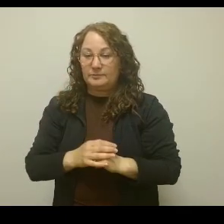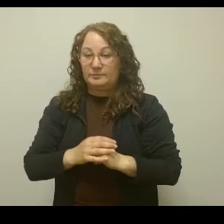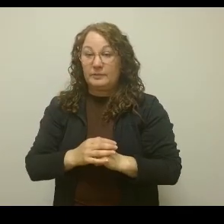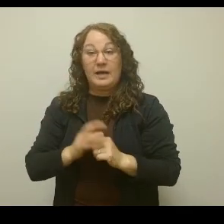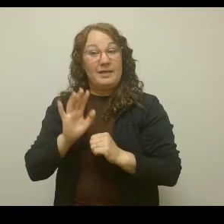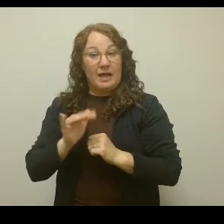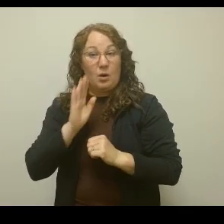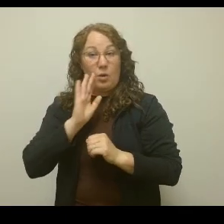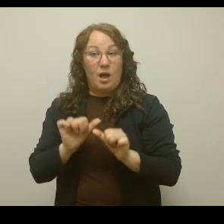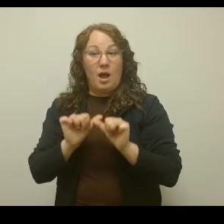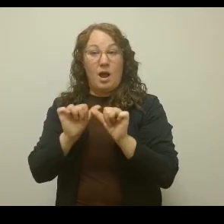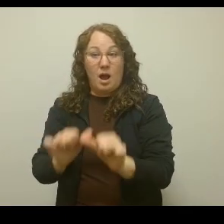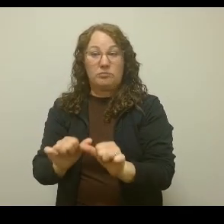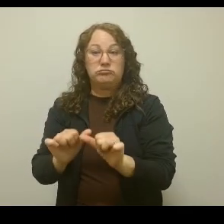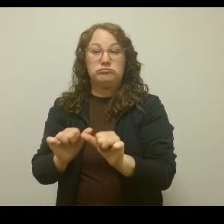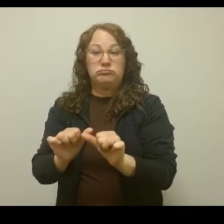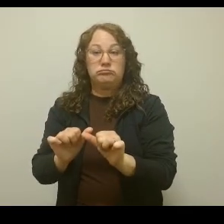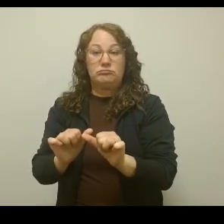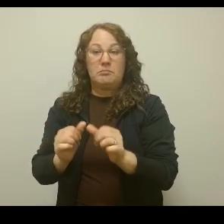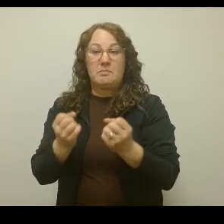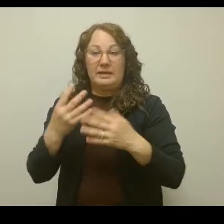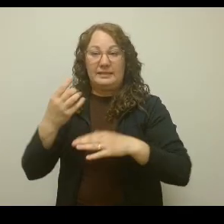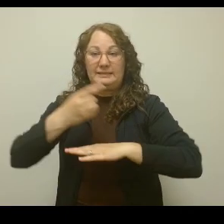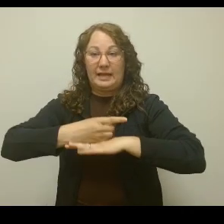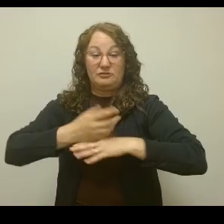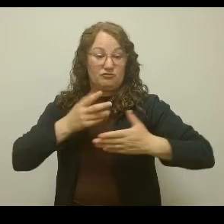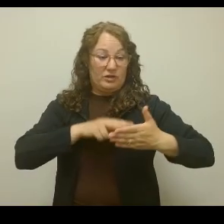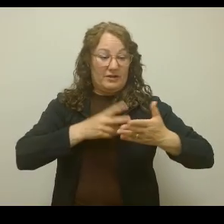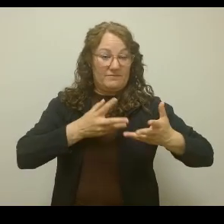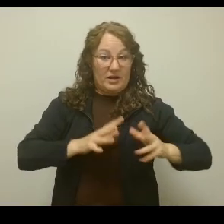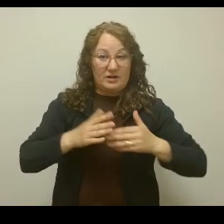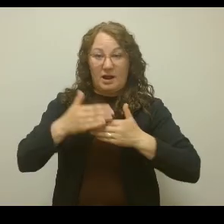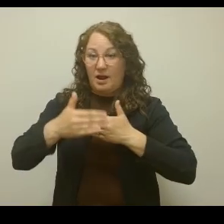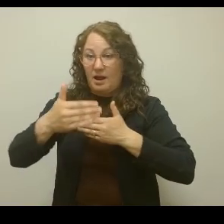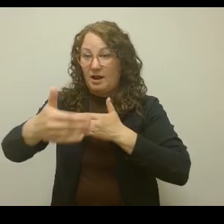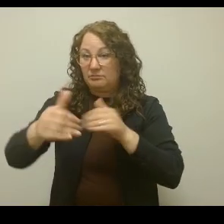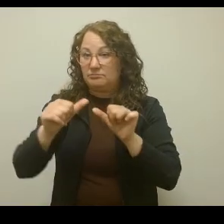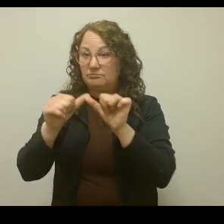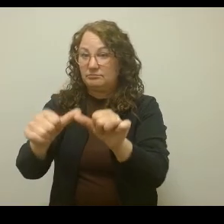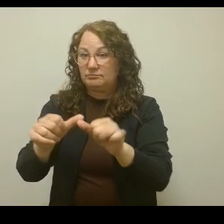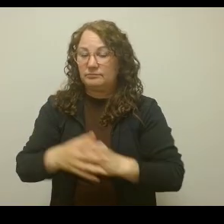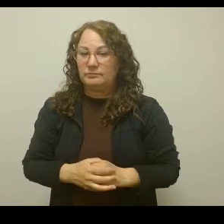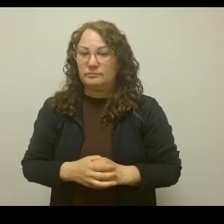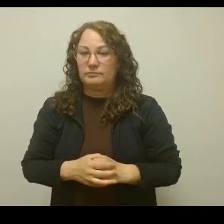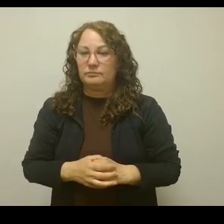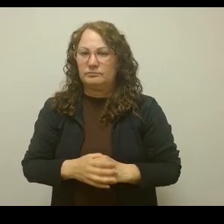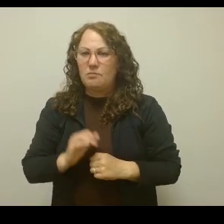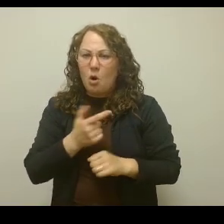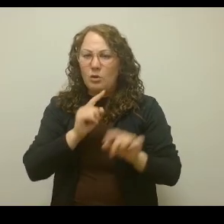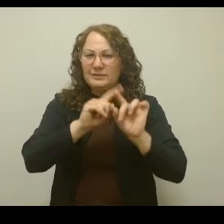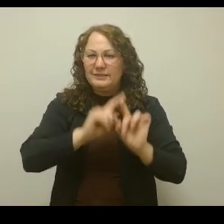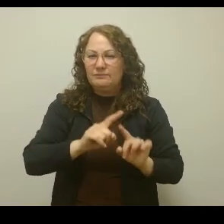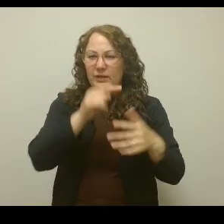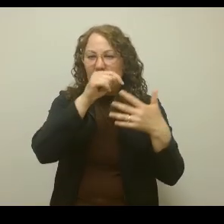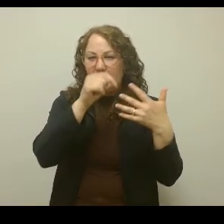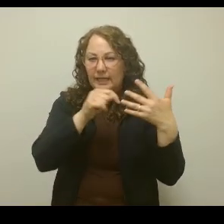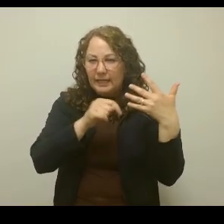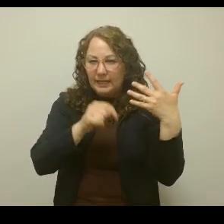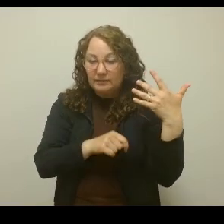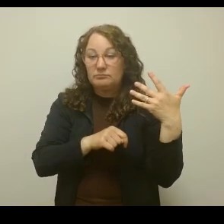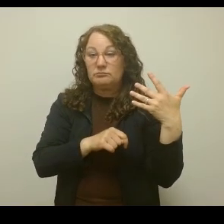which can last for days after reading. Okay, so all of those details have now